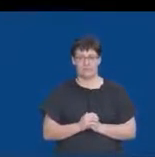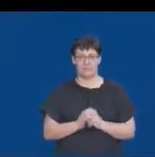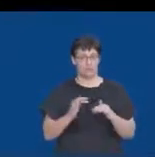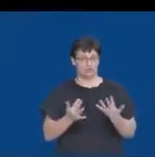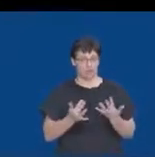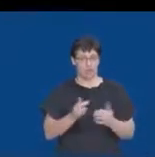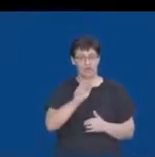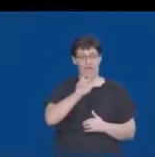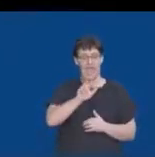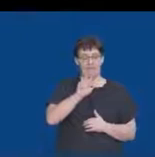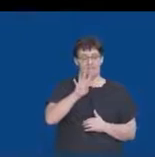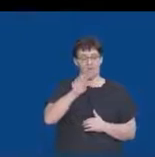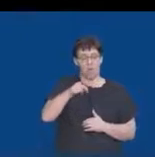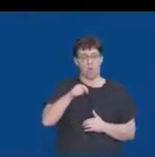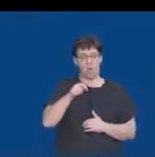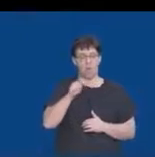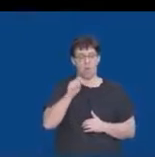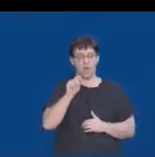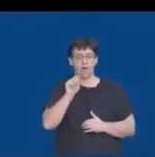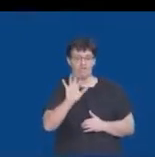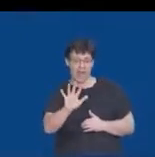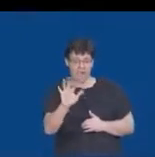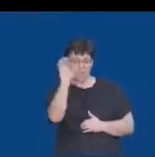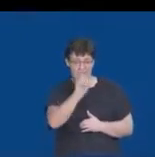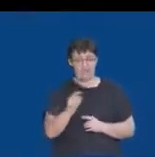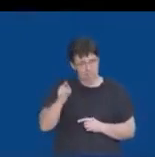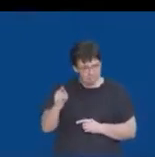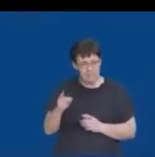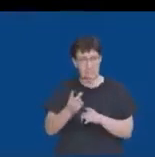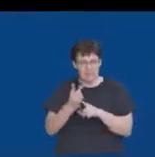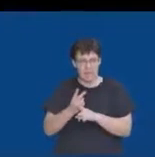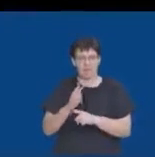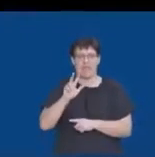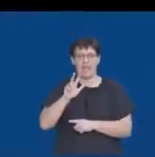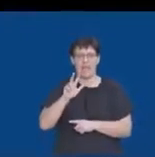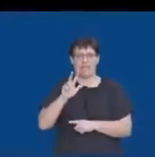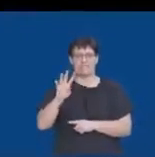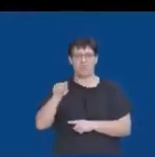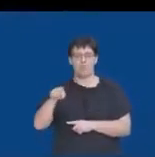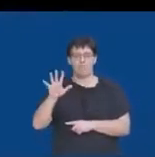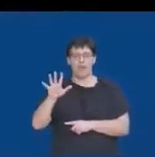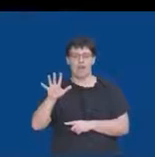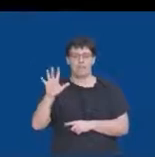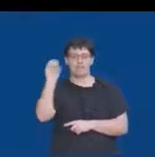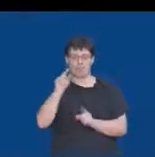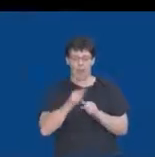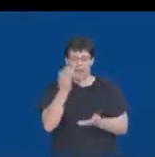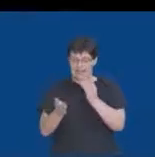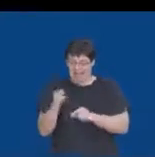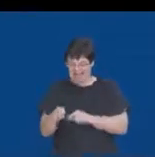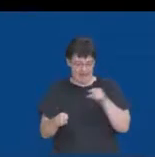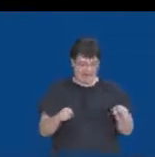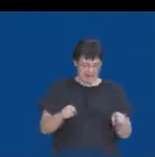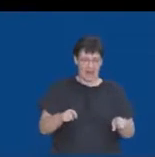So that's 84.5%, and so is that 84.5%. Just that the bar's different, but the bar's bigger here, because our